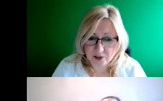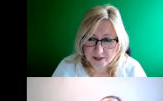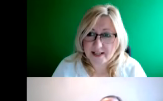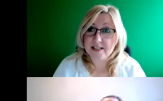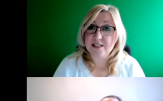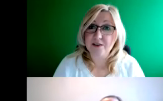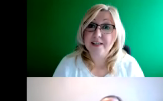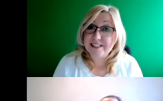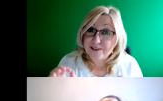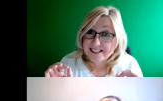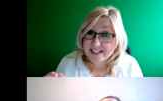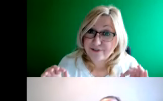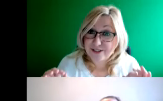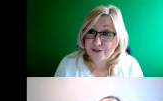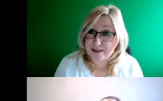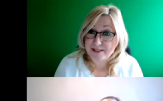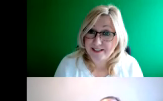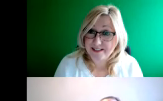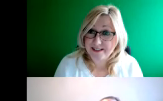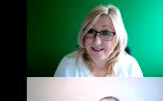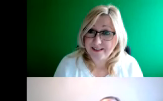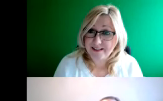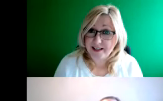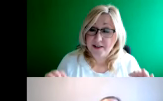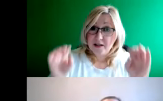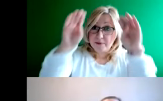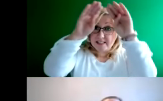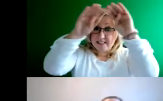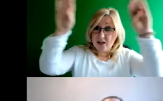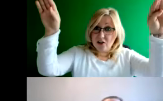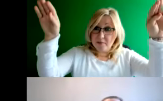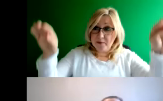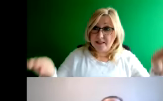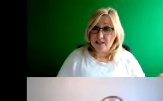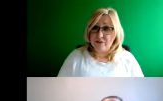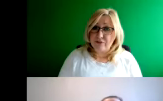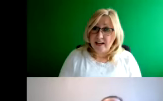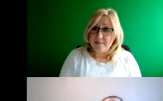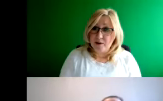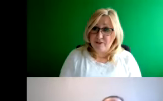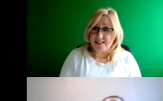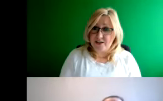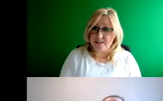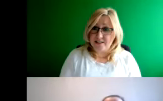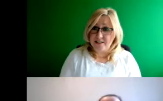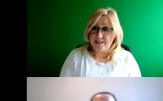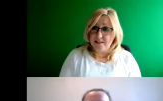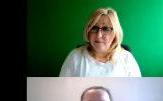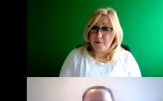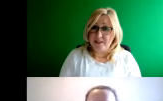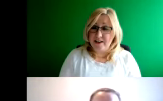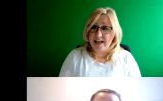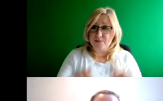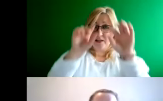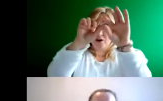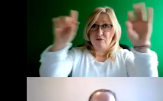Yeah. Okay. It's a different system. So it's a different script. Yeah. Yeah, but it's still all coming within the frame of restaurant.